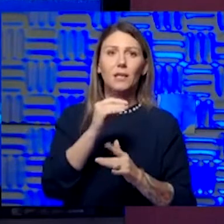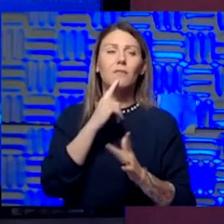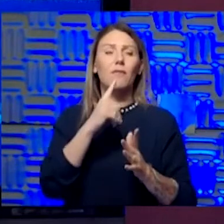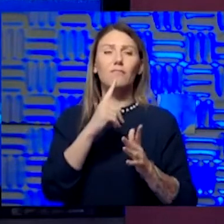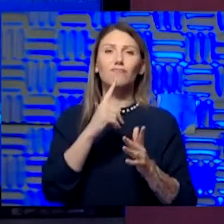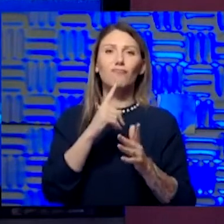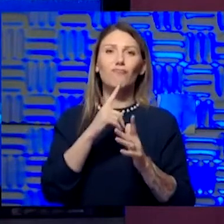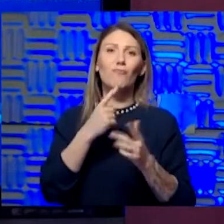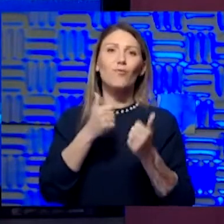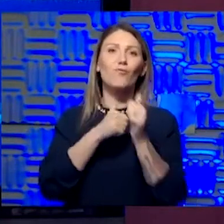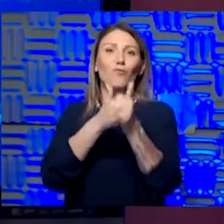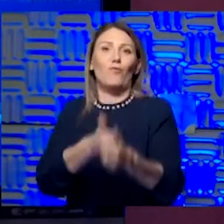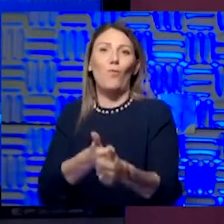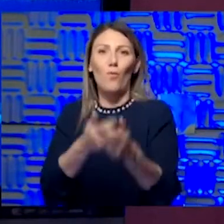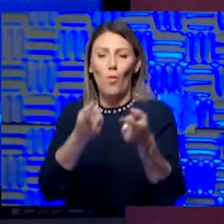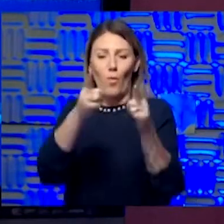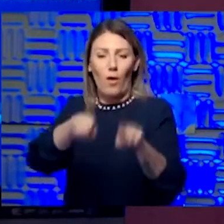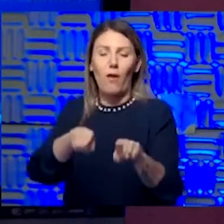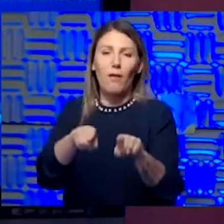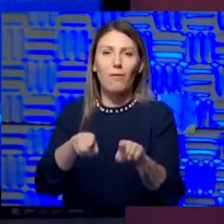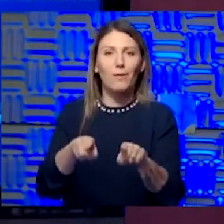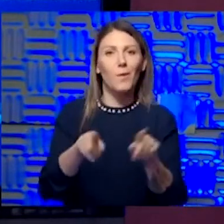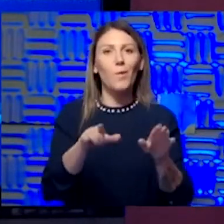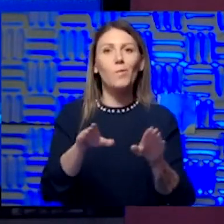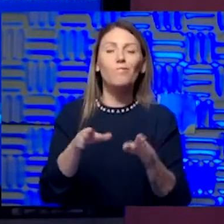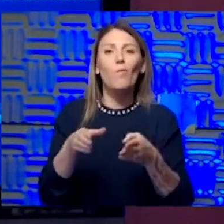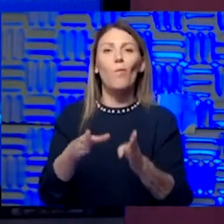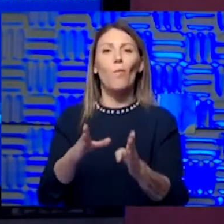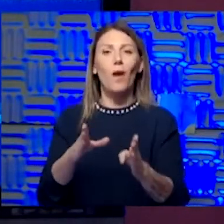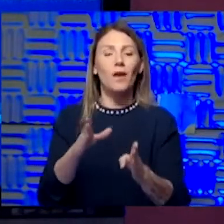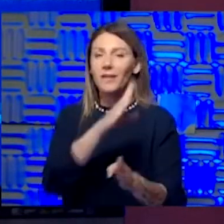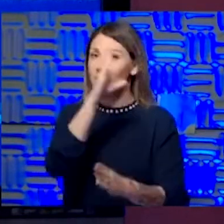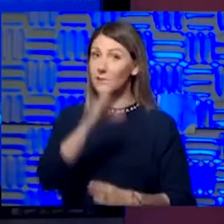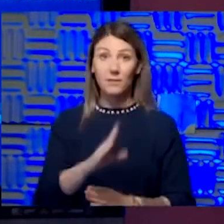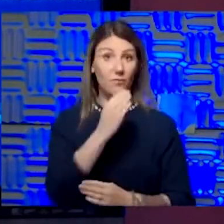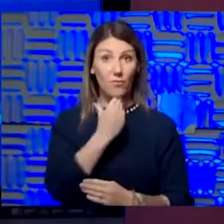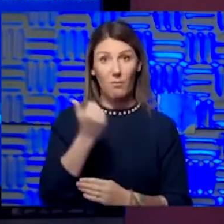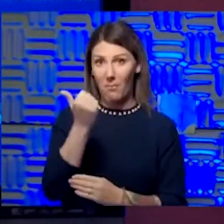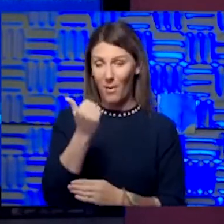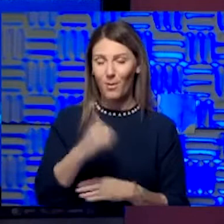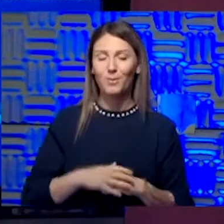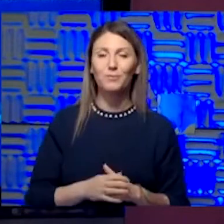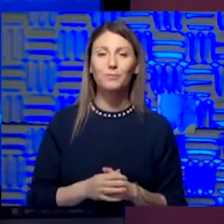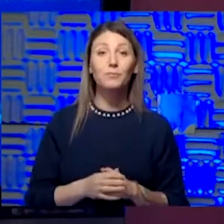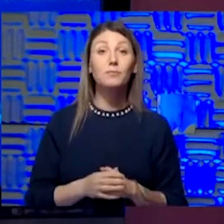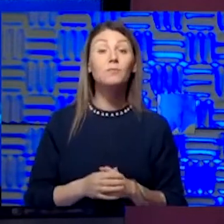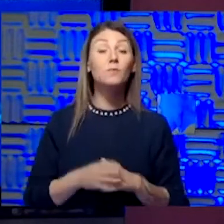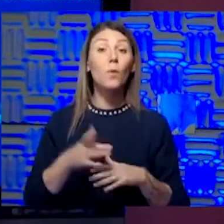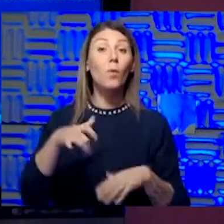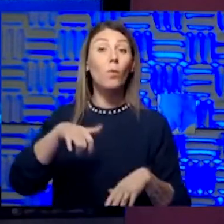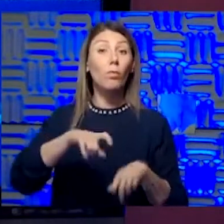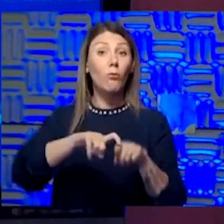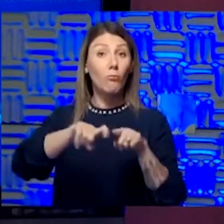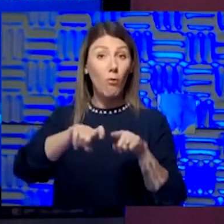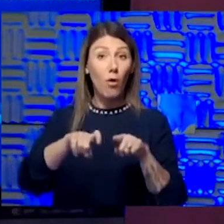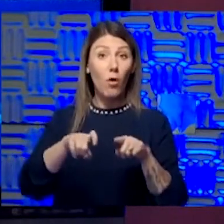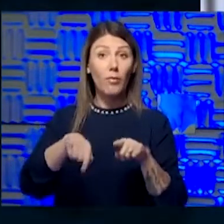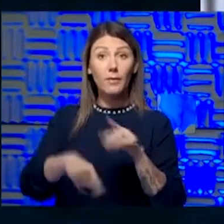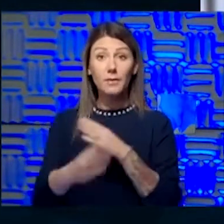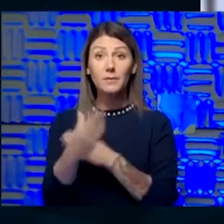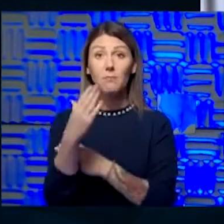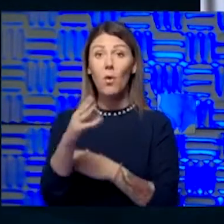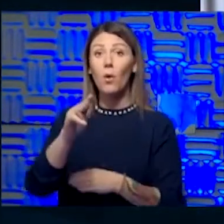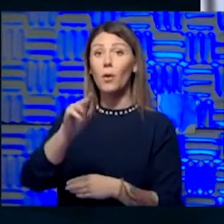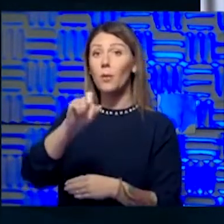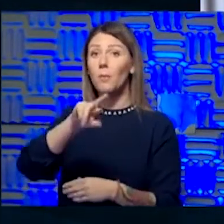organized, cooperative fashion, and I think it's never been better. So on the phone with us this morning is Mark Steele, who